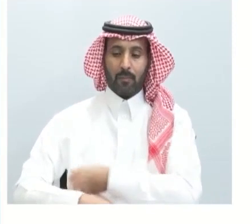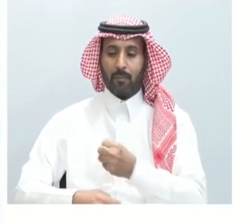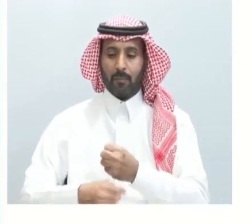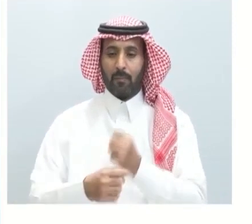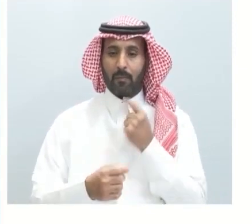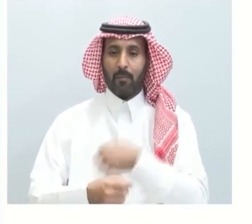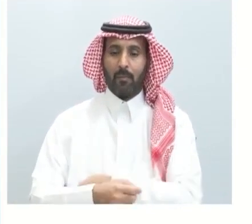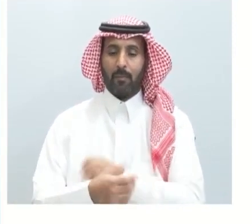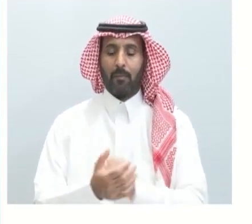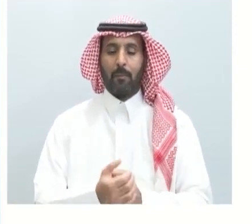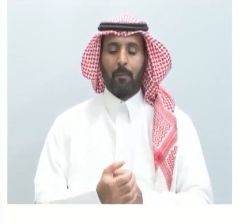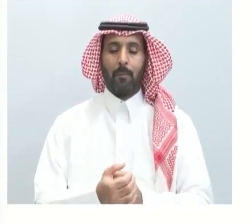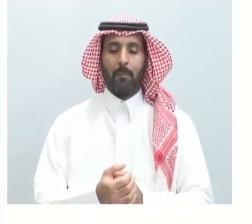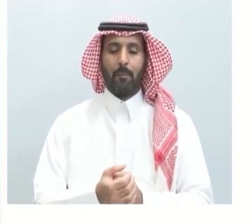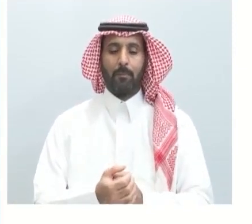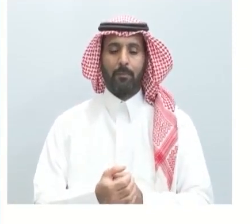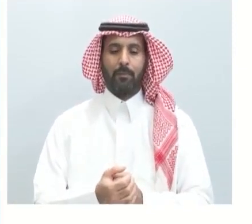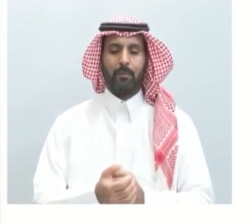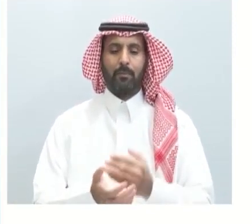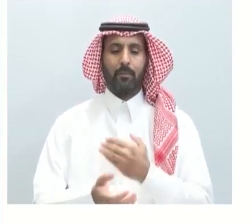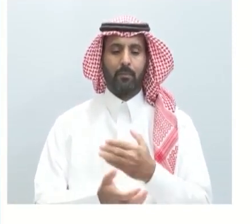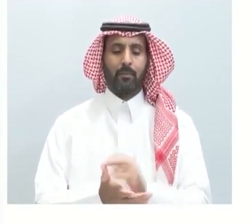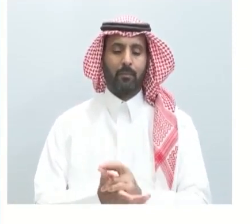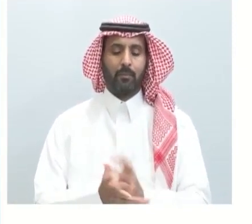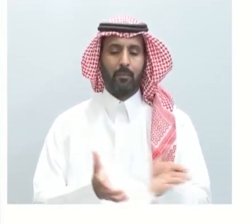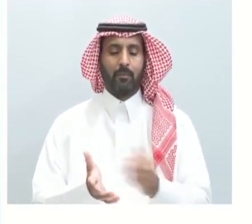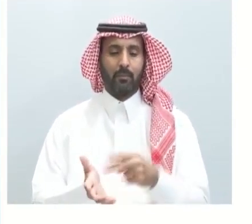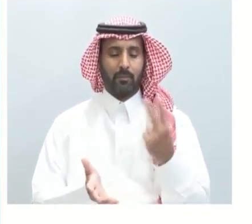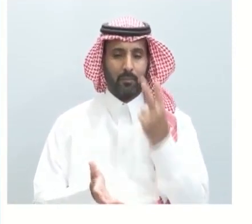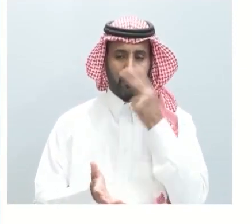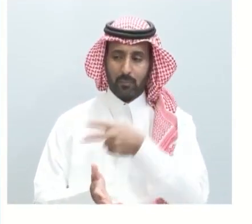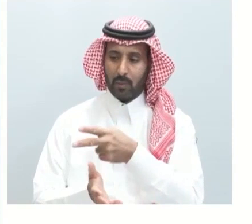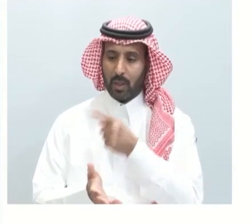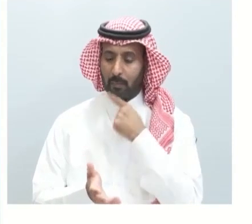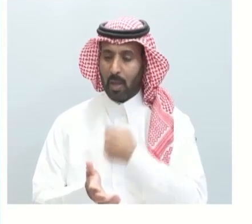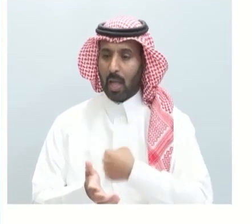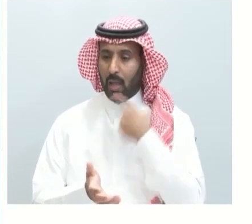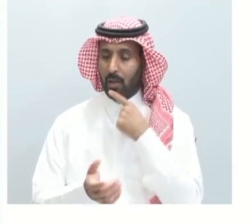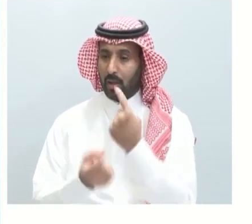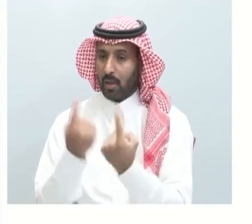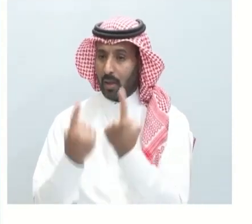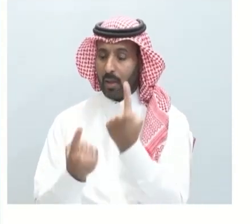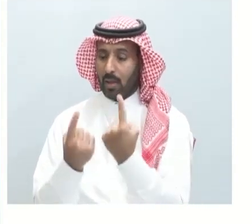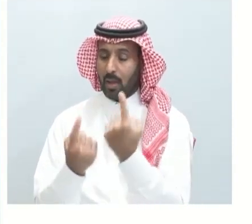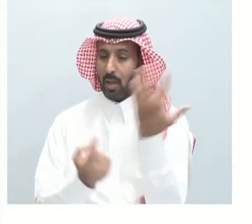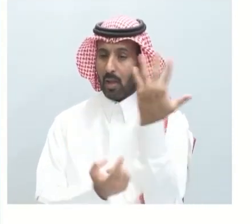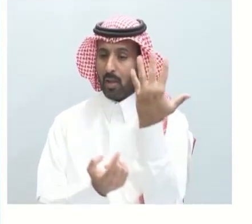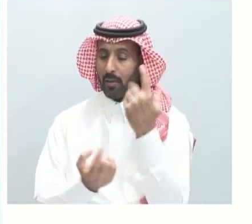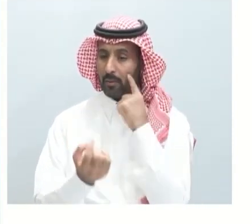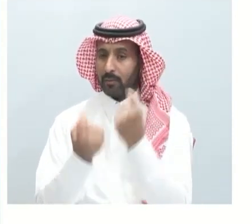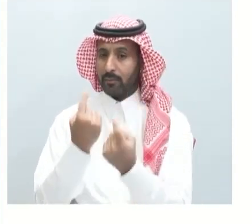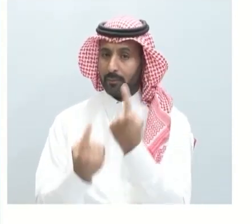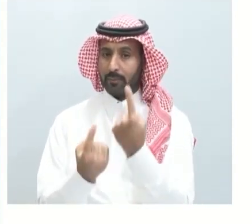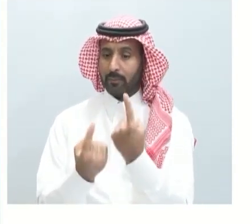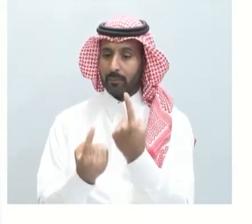are still in the businessman's jacket pocket number two look at my garden garden I think we know the